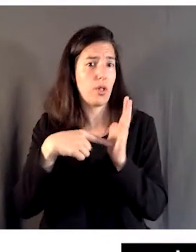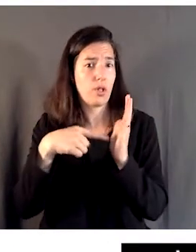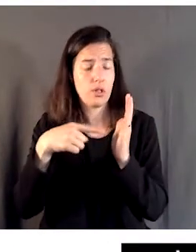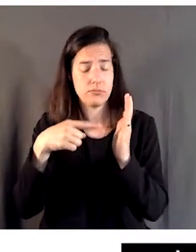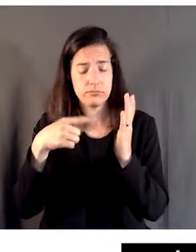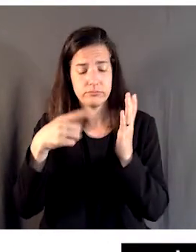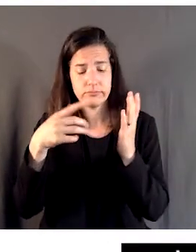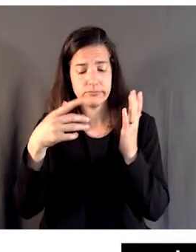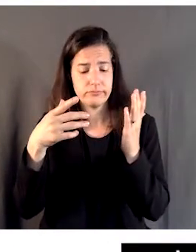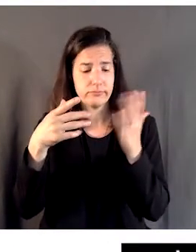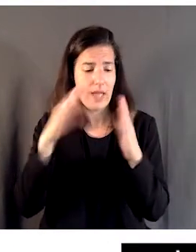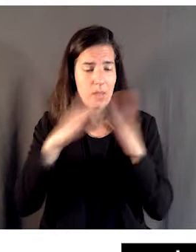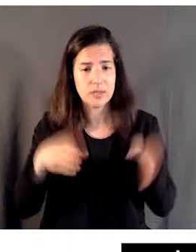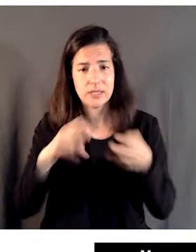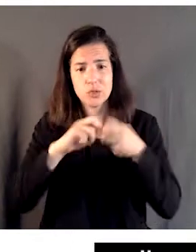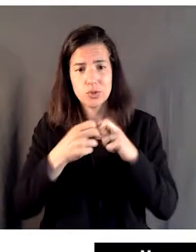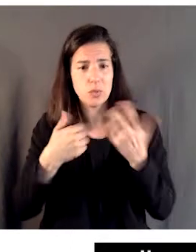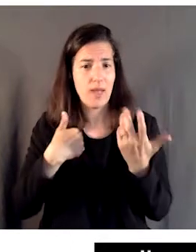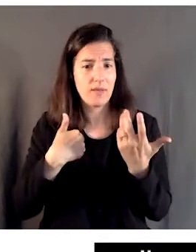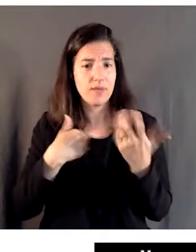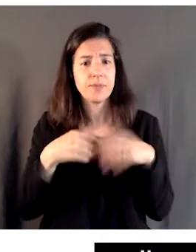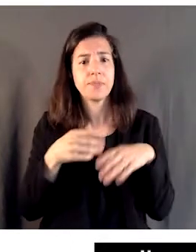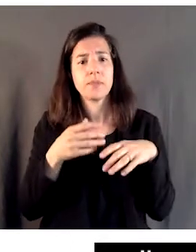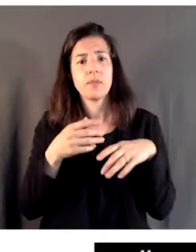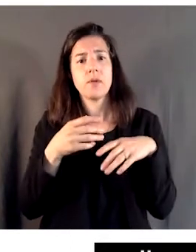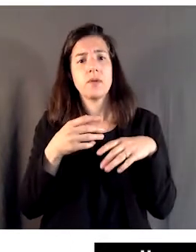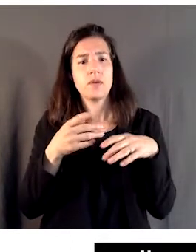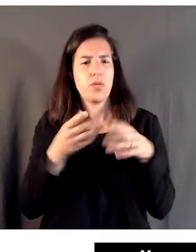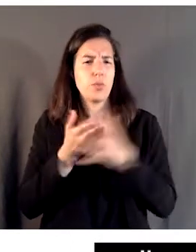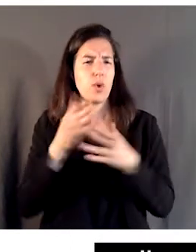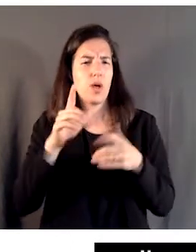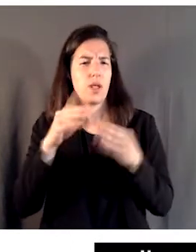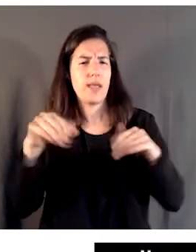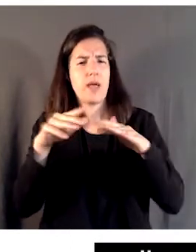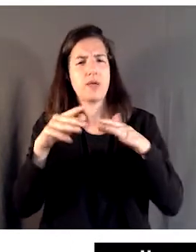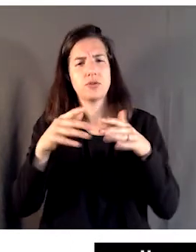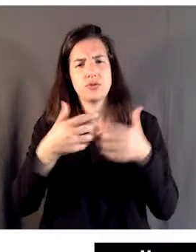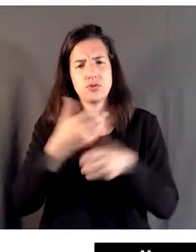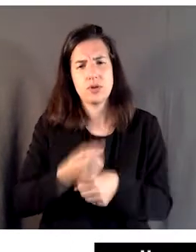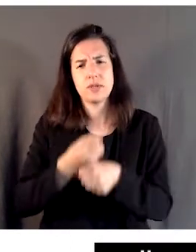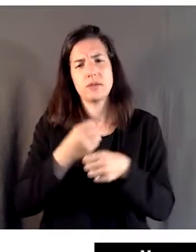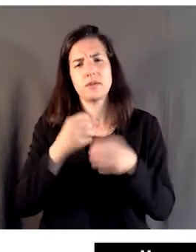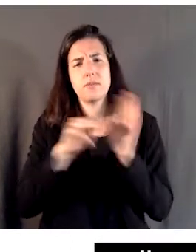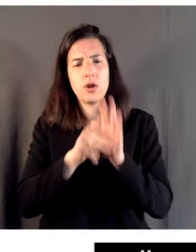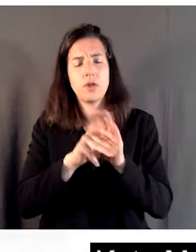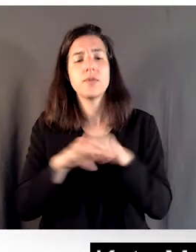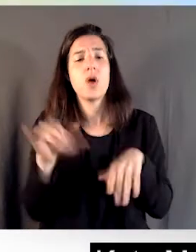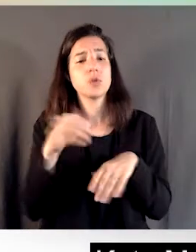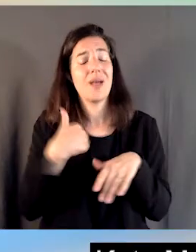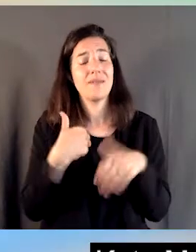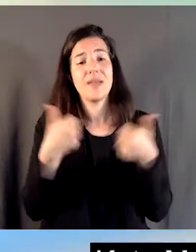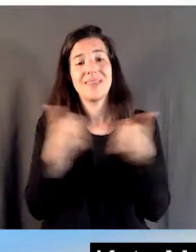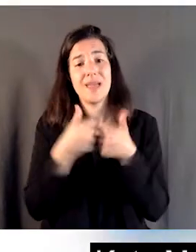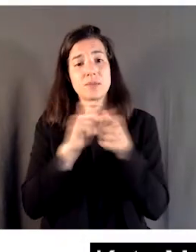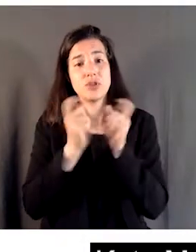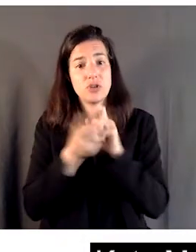trust model, and then as well a part of Game Changers 902, or GC 902, with Kate McDonald